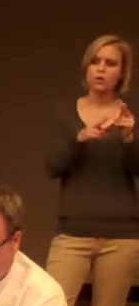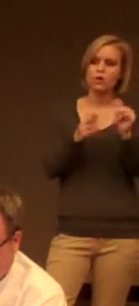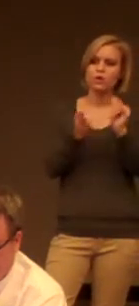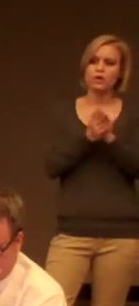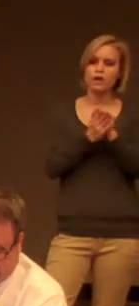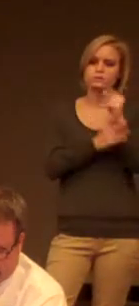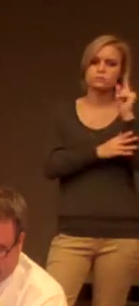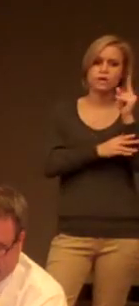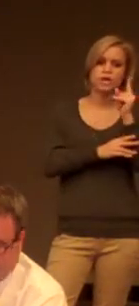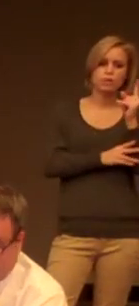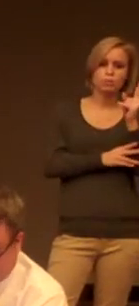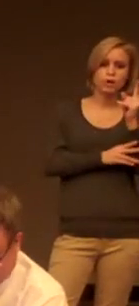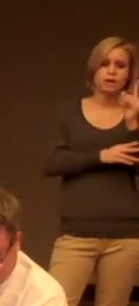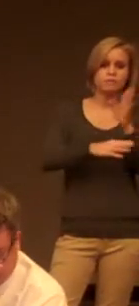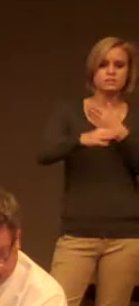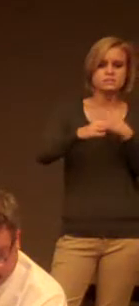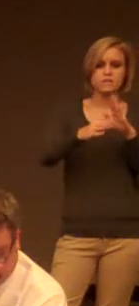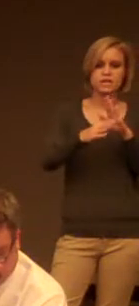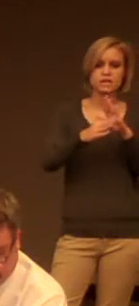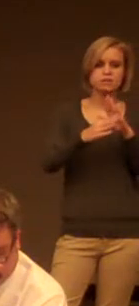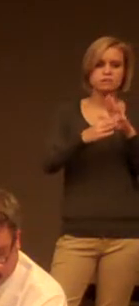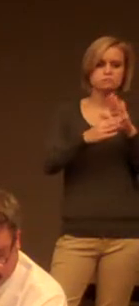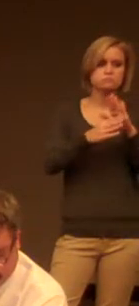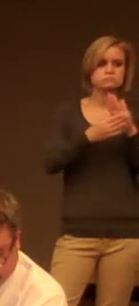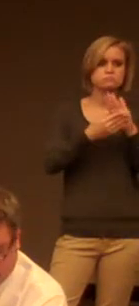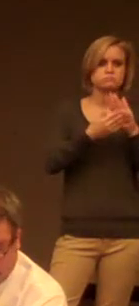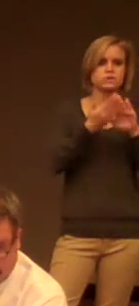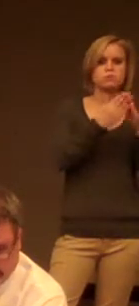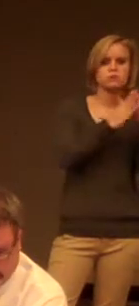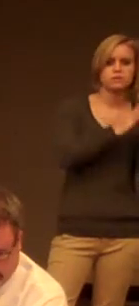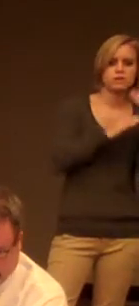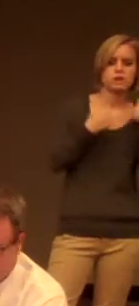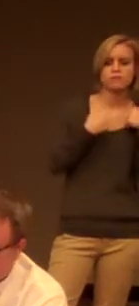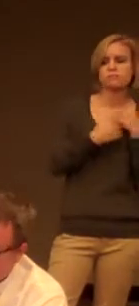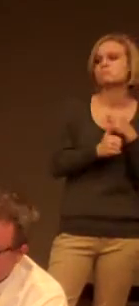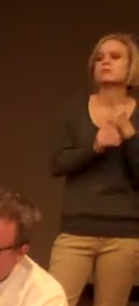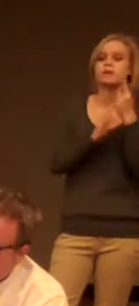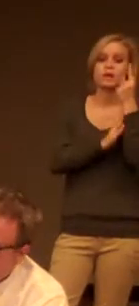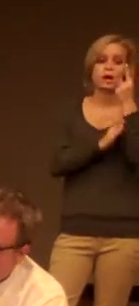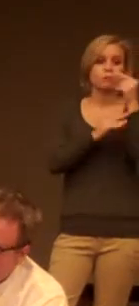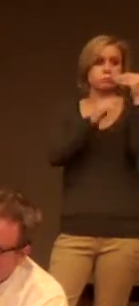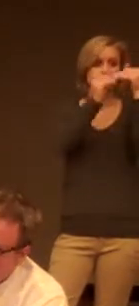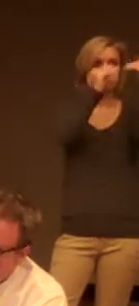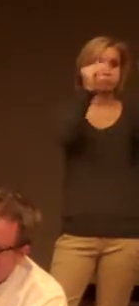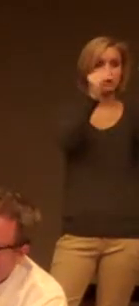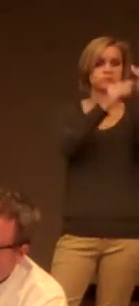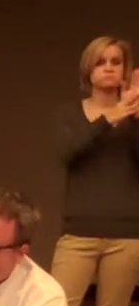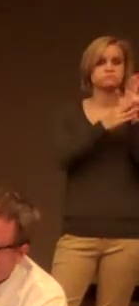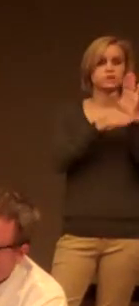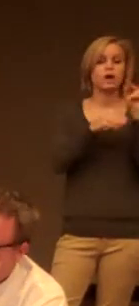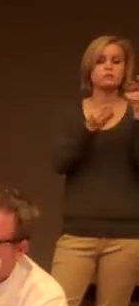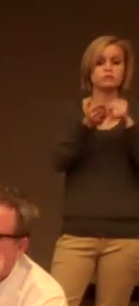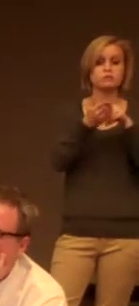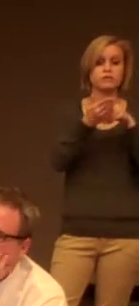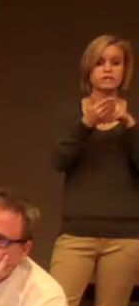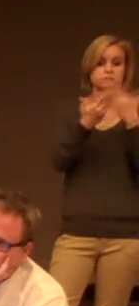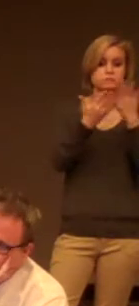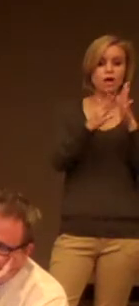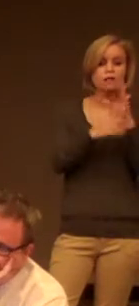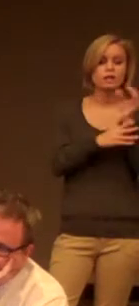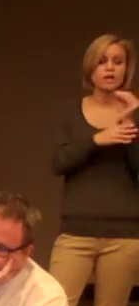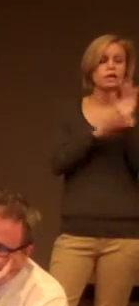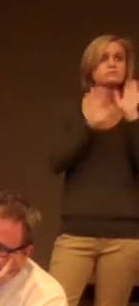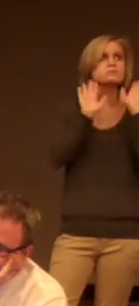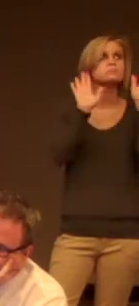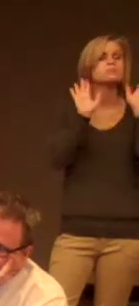the singing societies had it. And the upper part of it, still there. It's been redone and it's gorgeous.